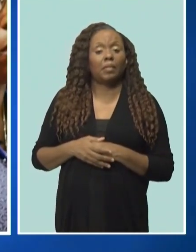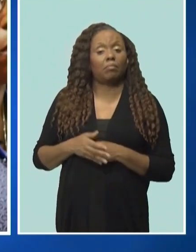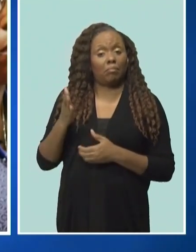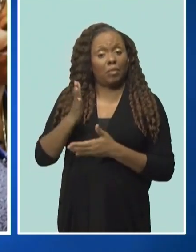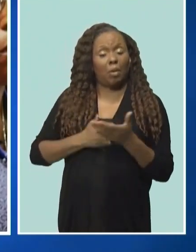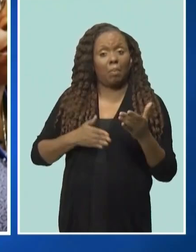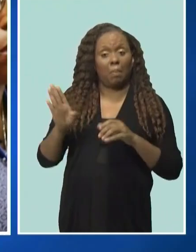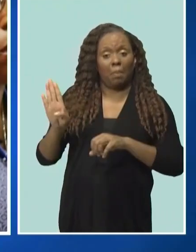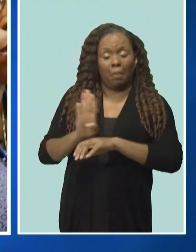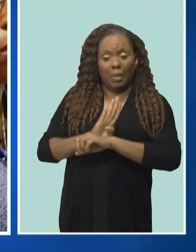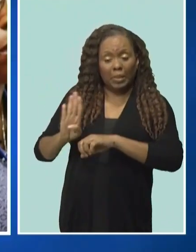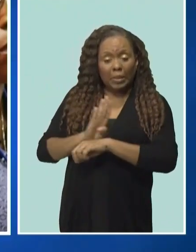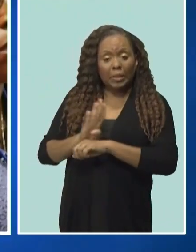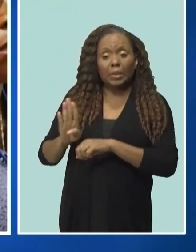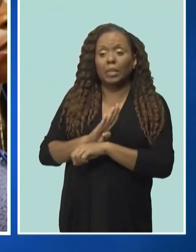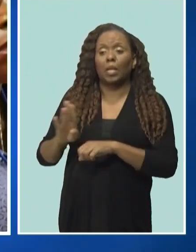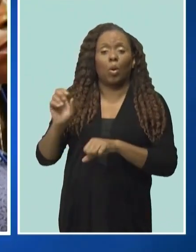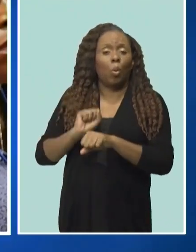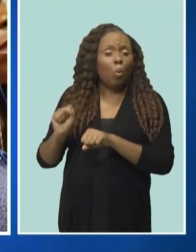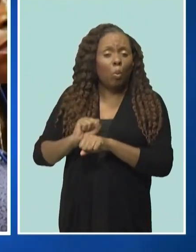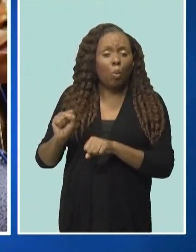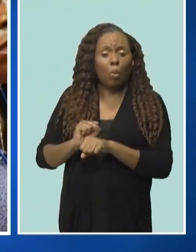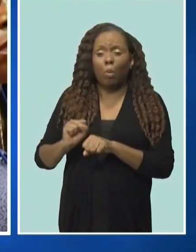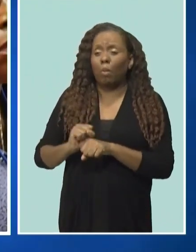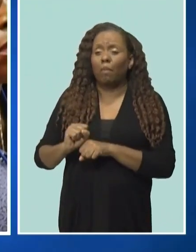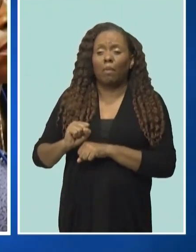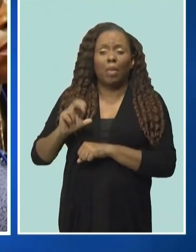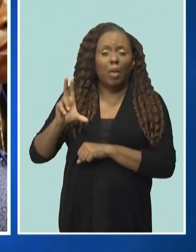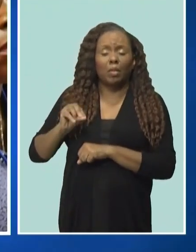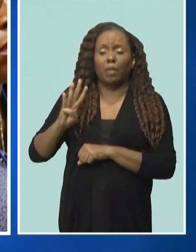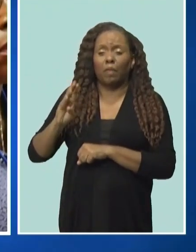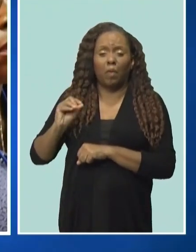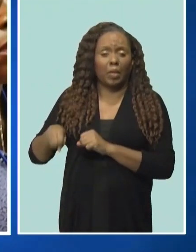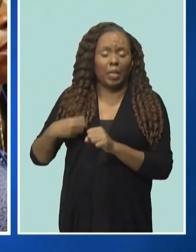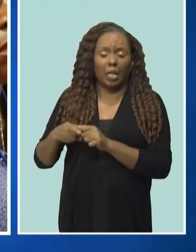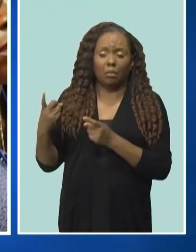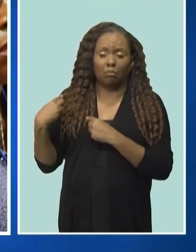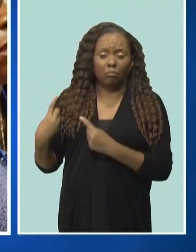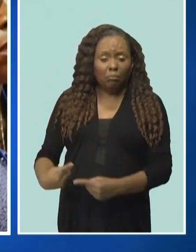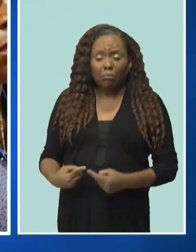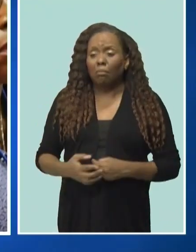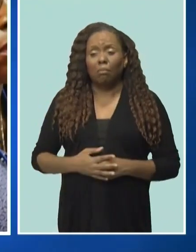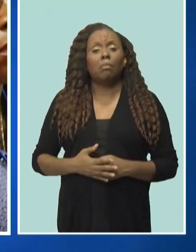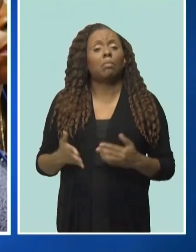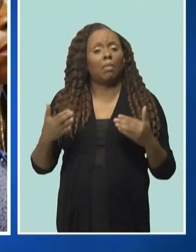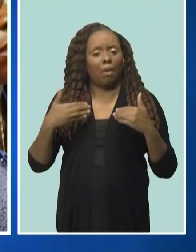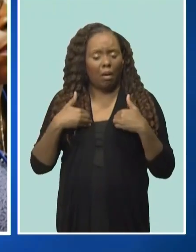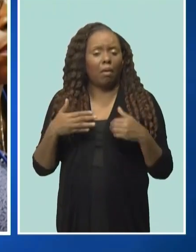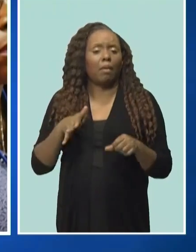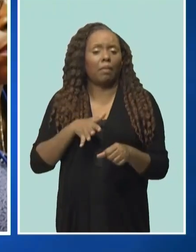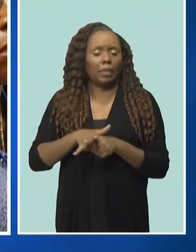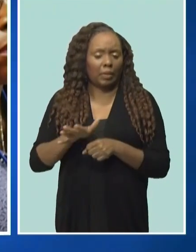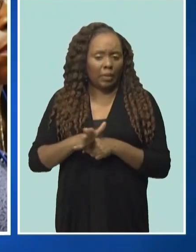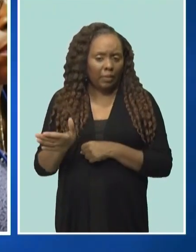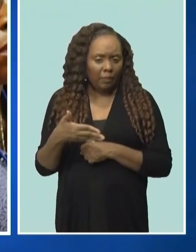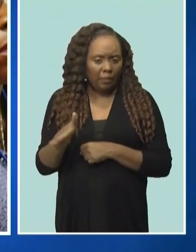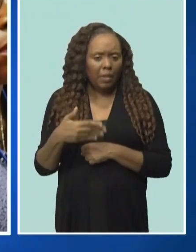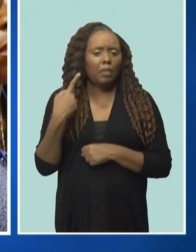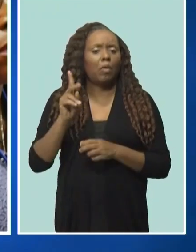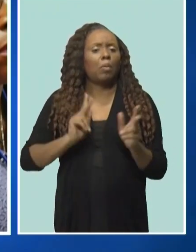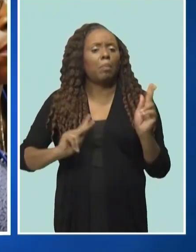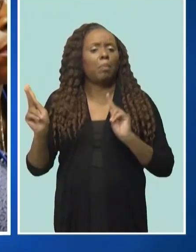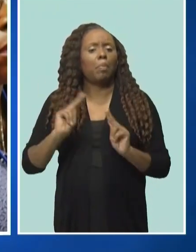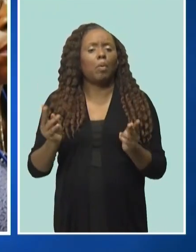are well equipped to handle any perceived shortages of fish. They will do what they have to do in terms of